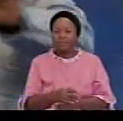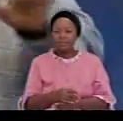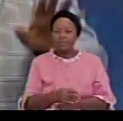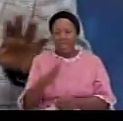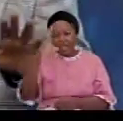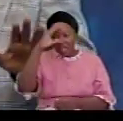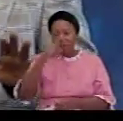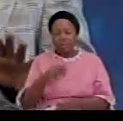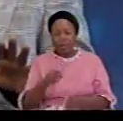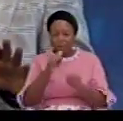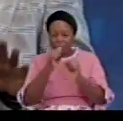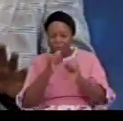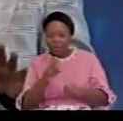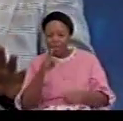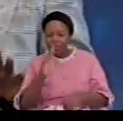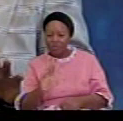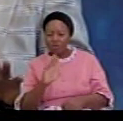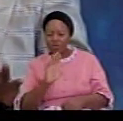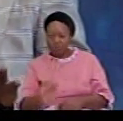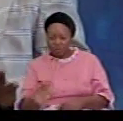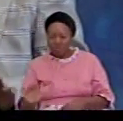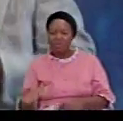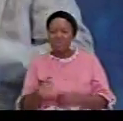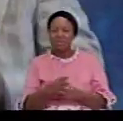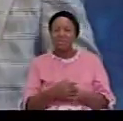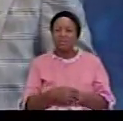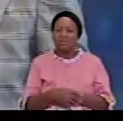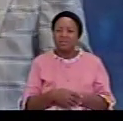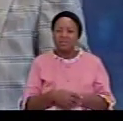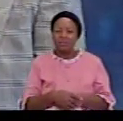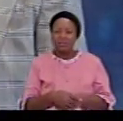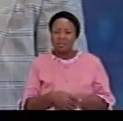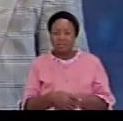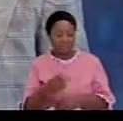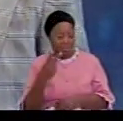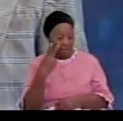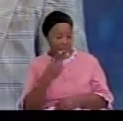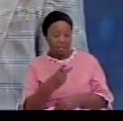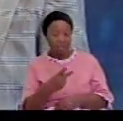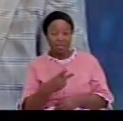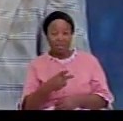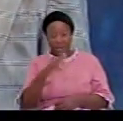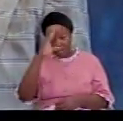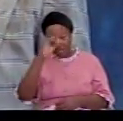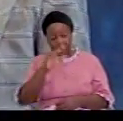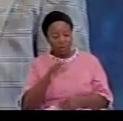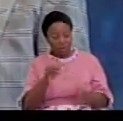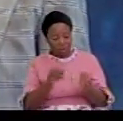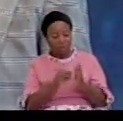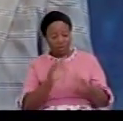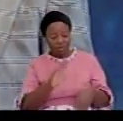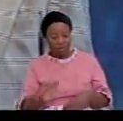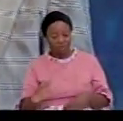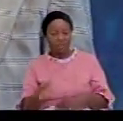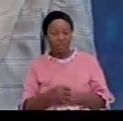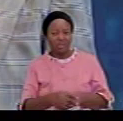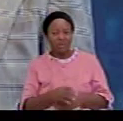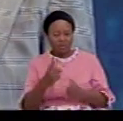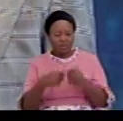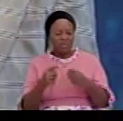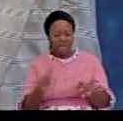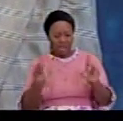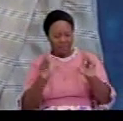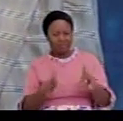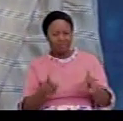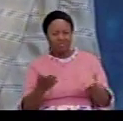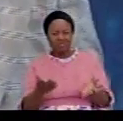He will bless your children. Look at his own children. What's their level?